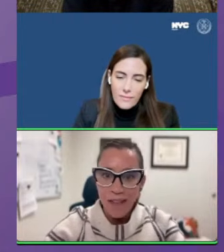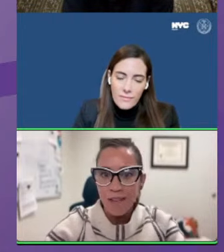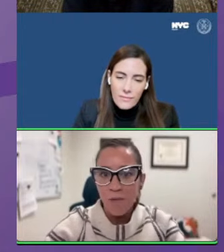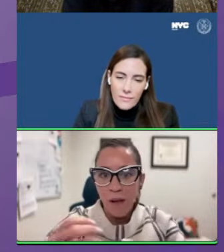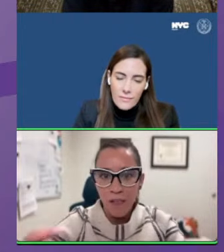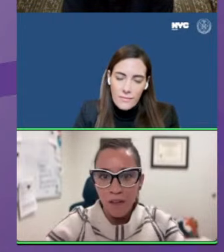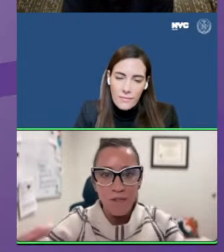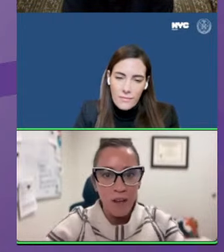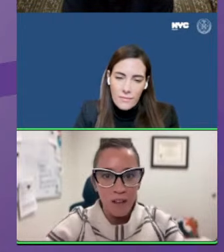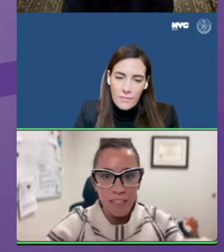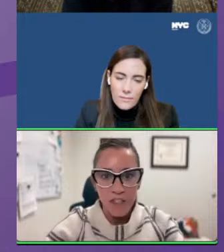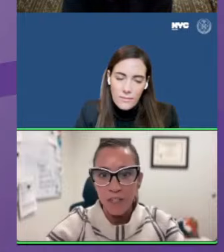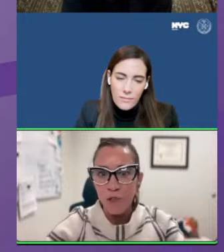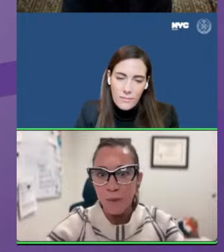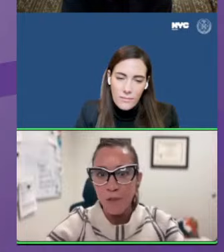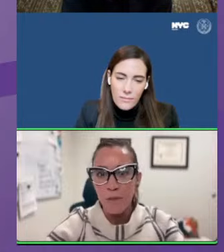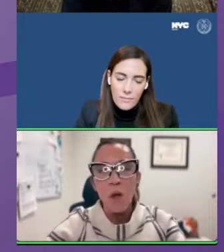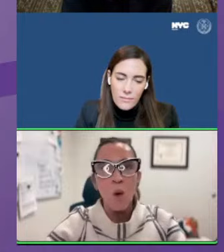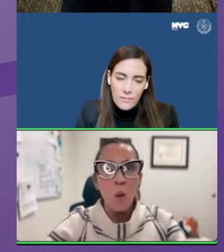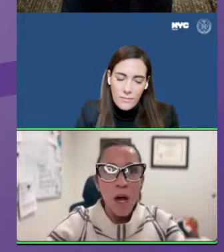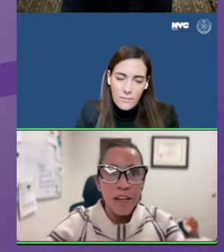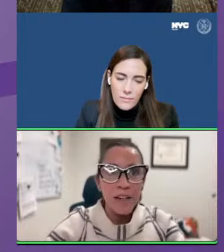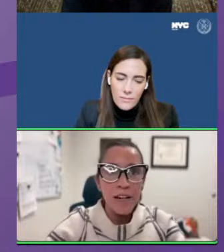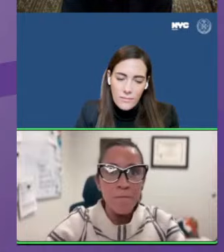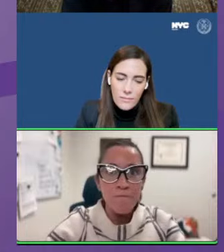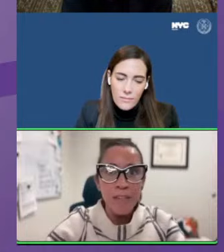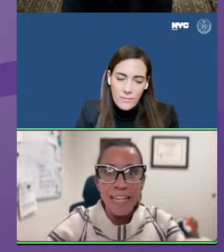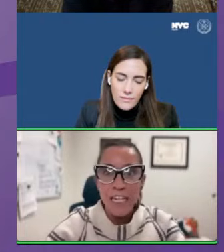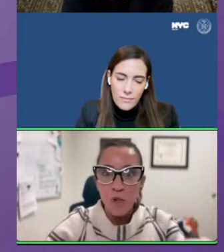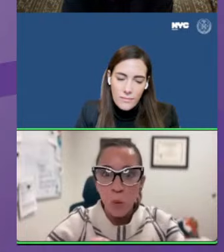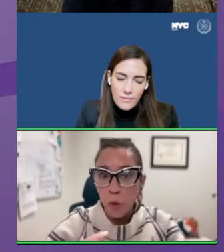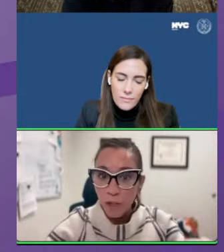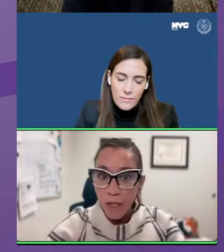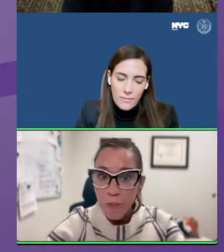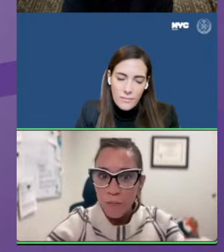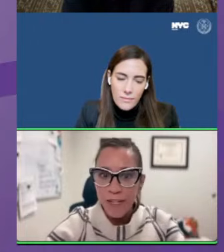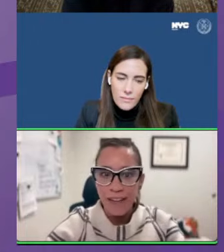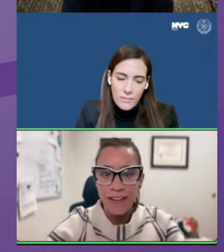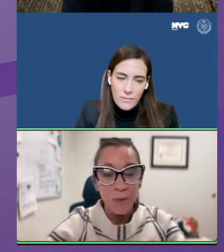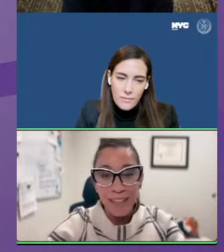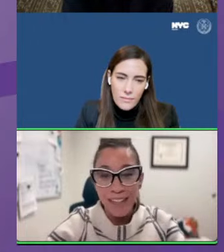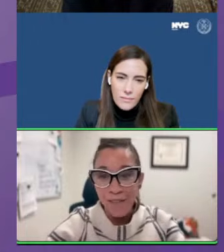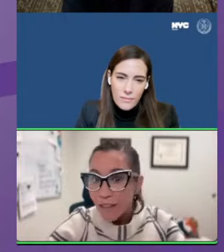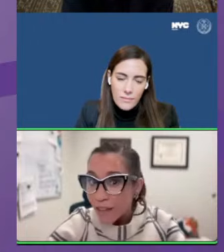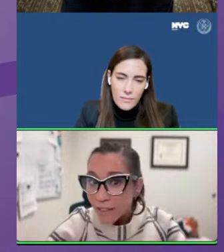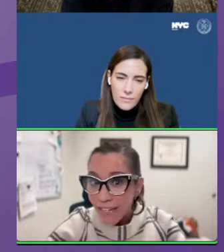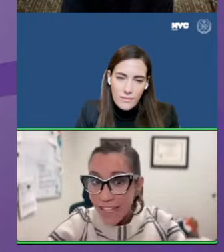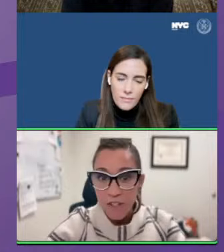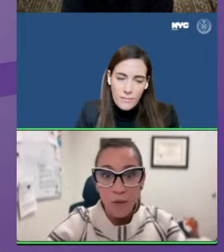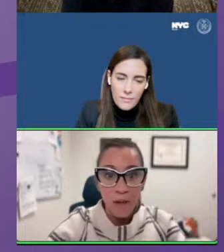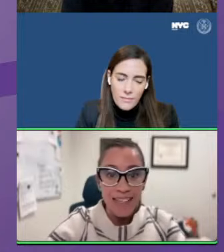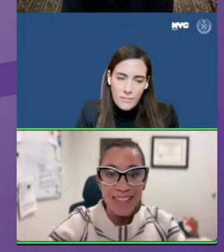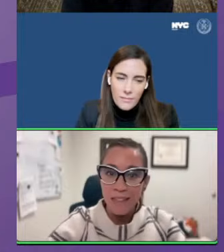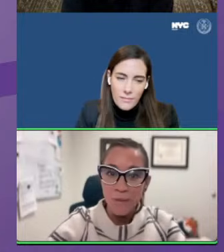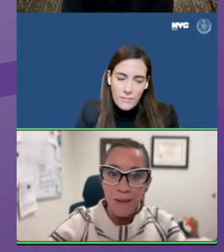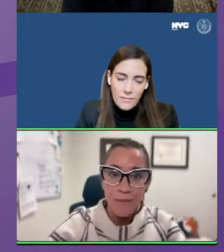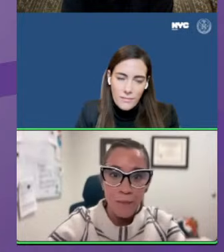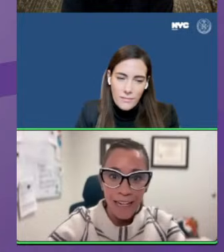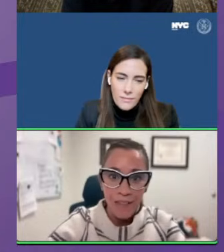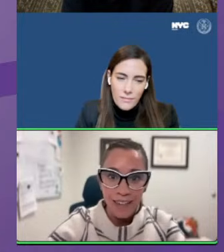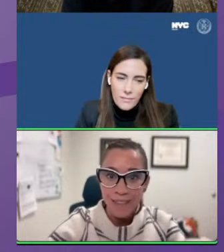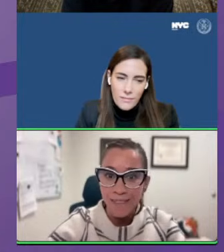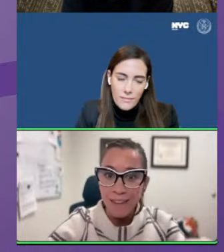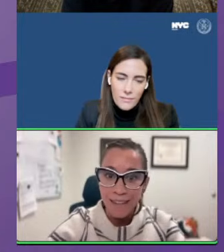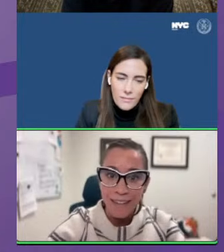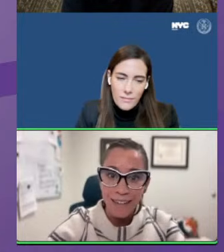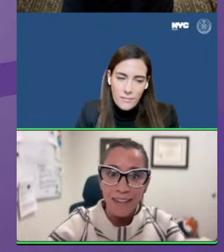publications has a wealth of knowledge in terms of what the initial workup should be. Actually, even the initial assessment of the